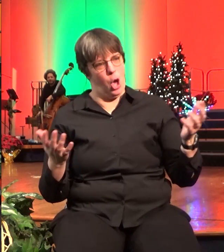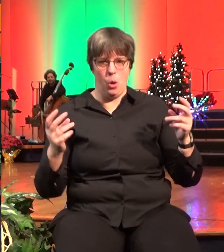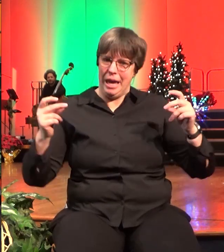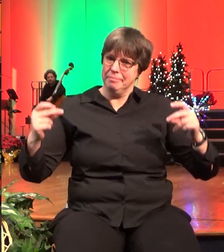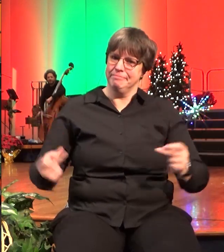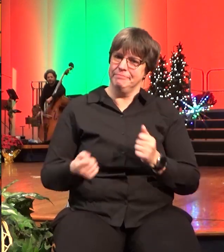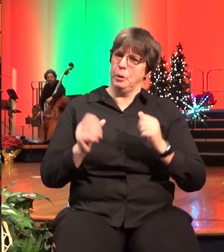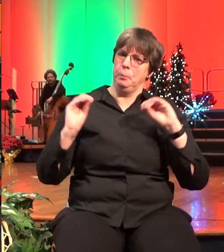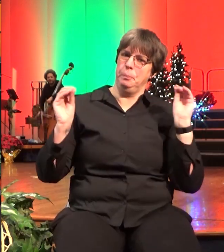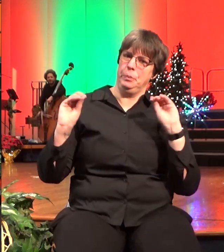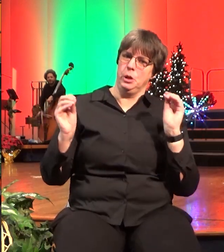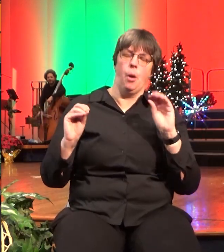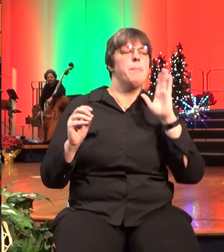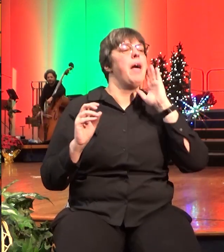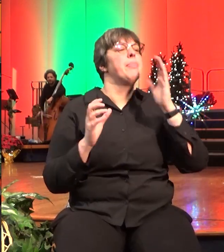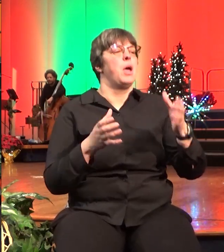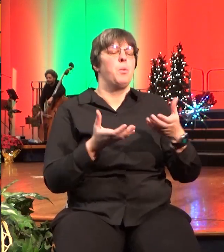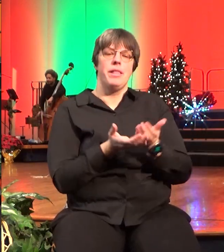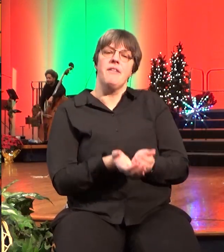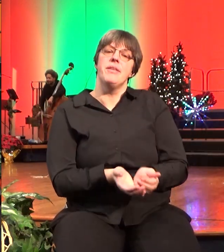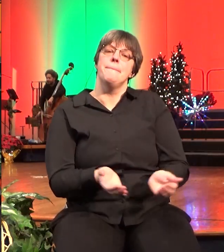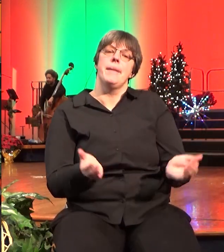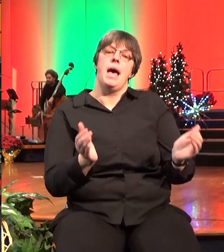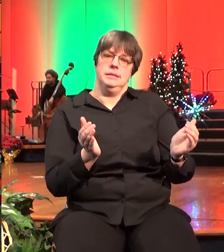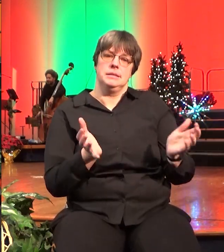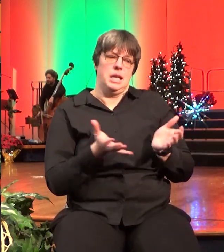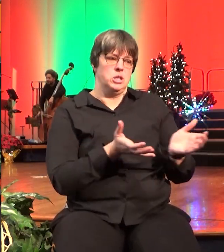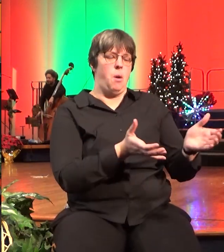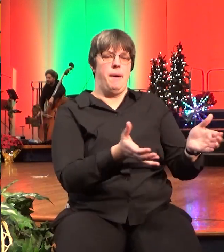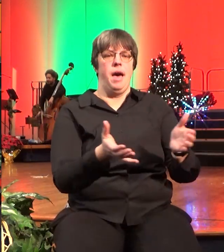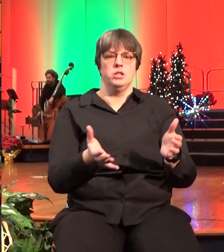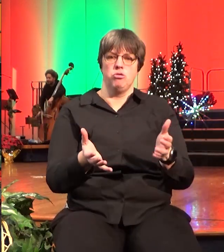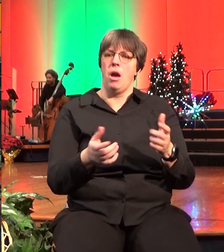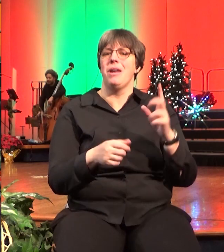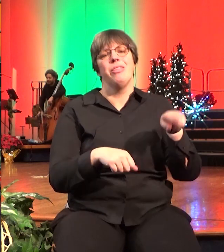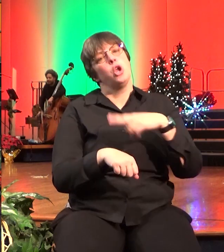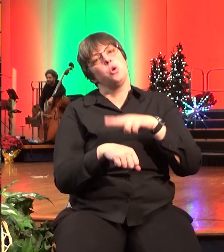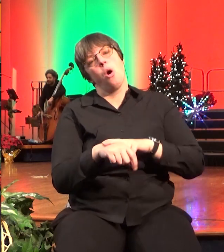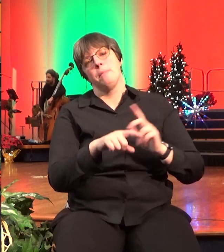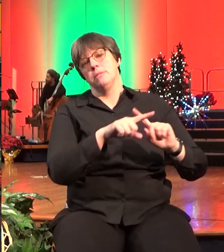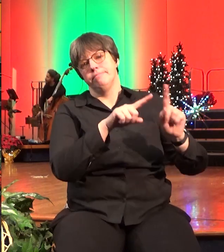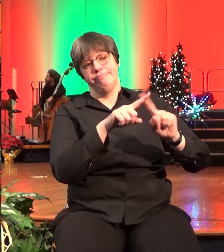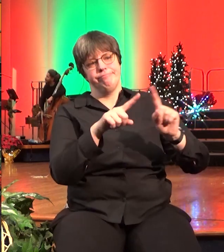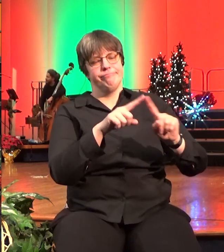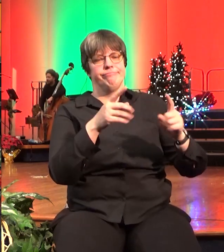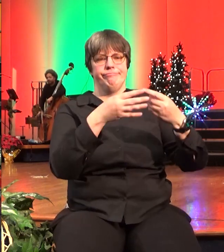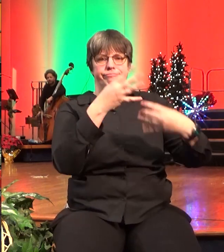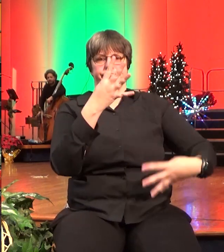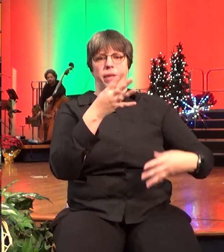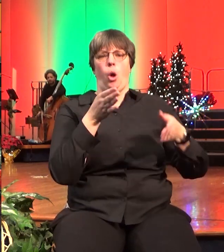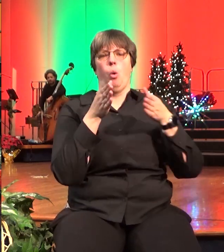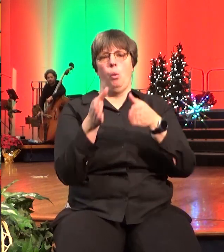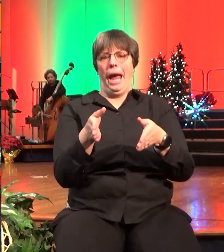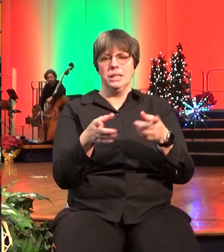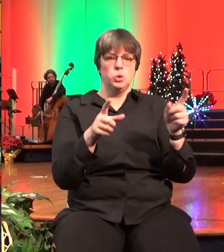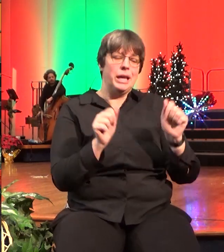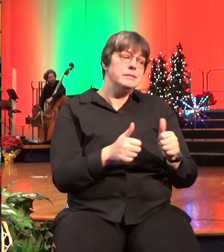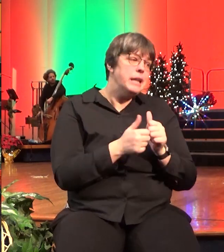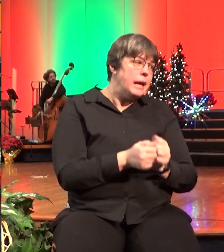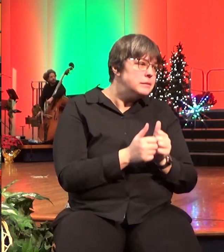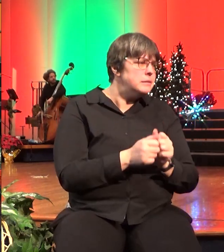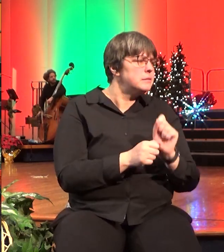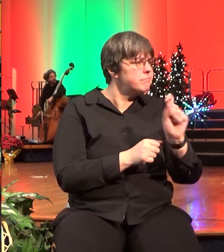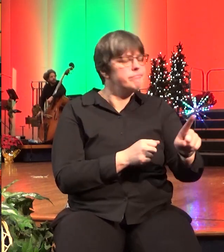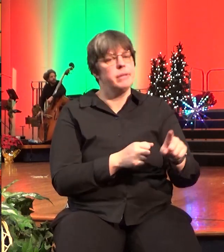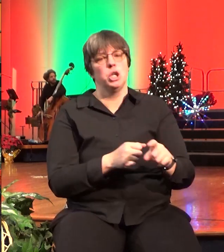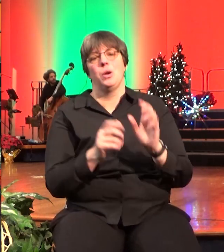and they are going to be passing baskets. We also have the normal ways that they're putting up on the screen that you can text to give tonight. You can go to